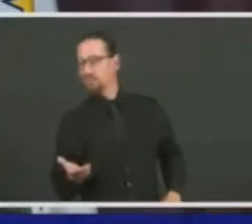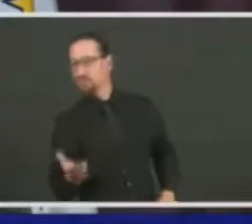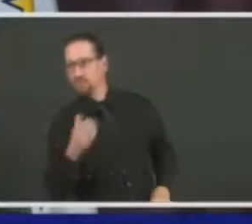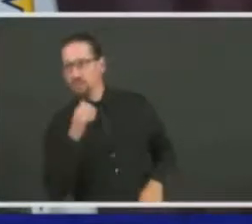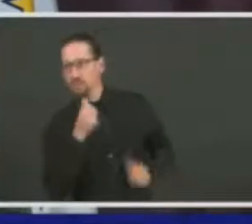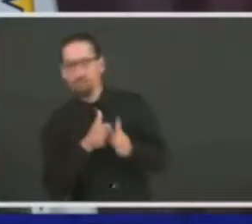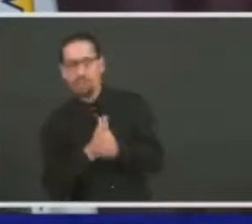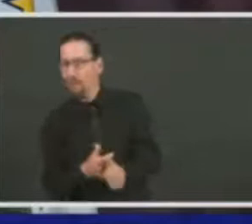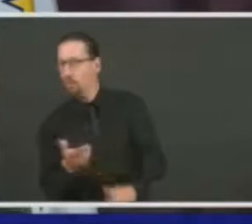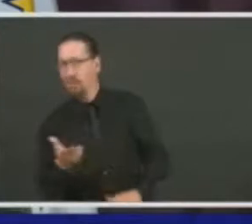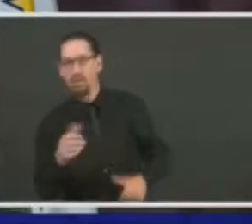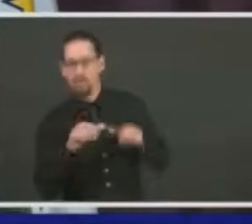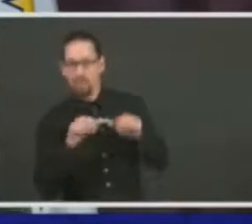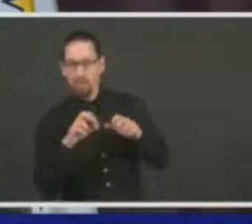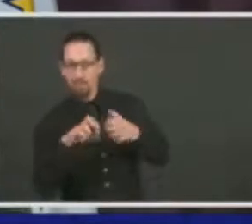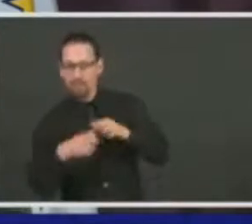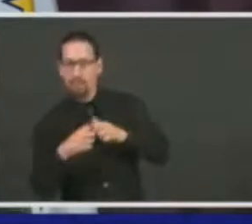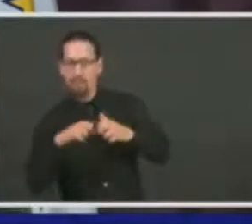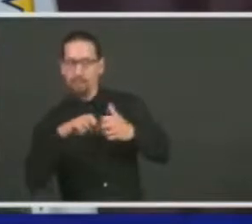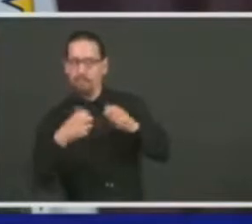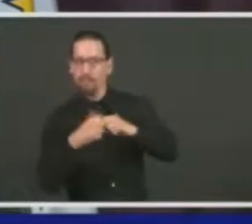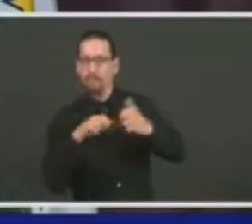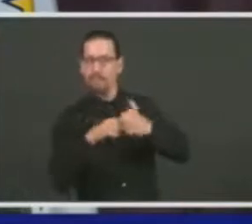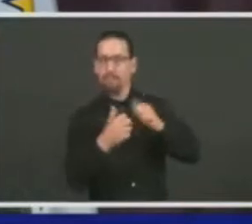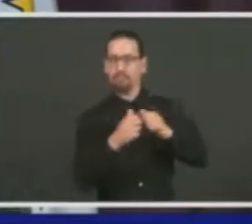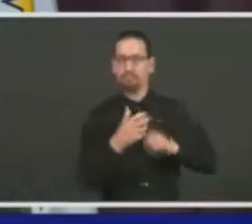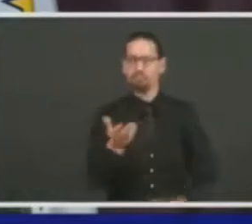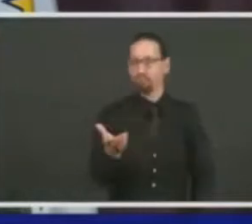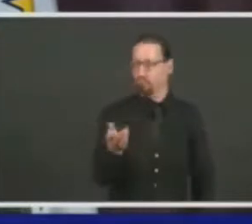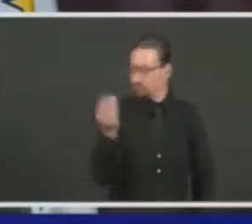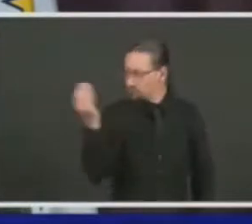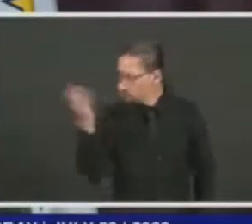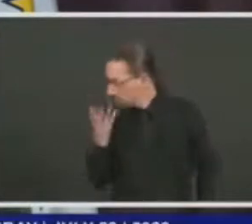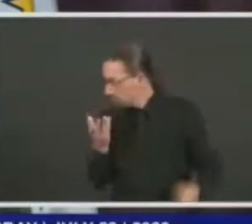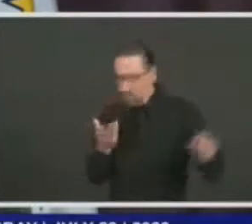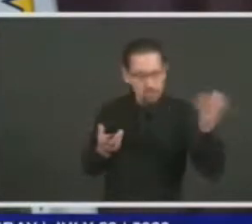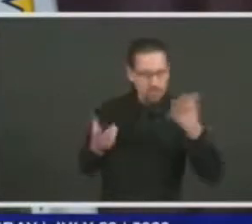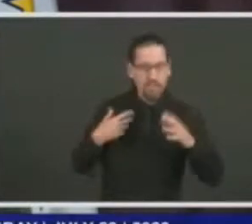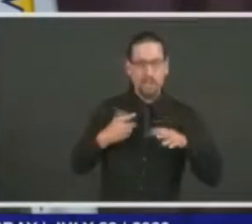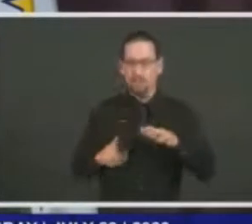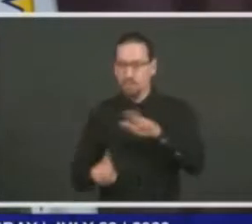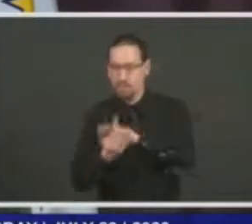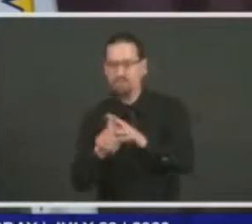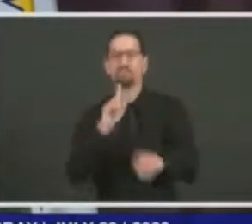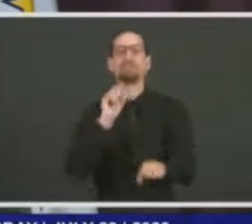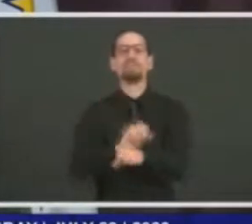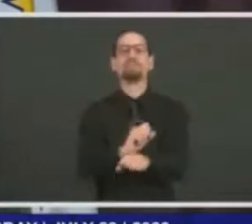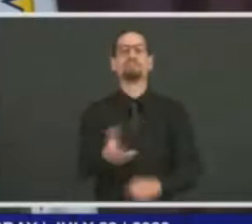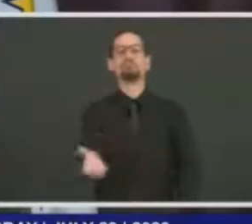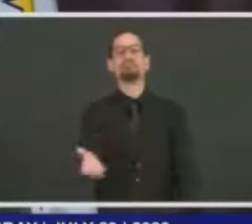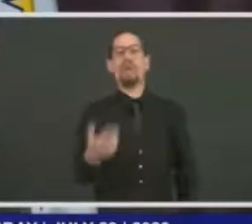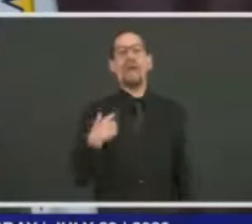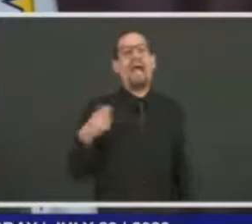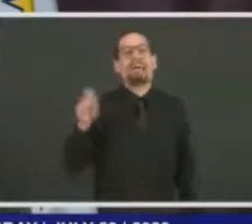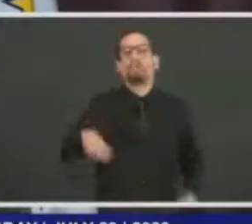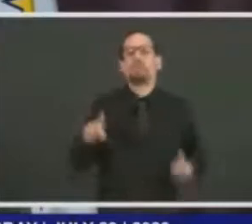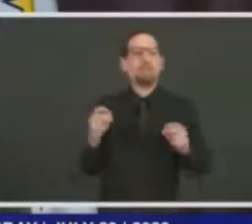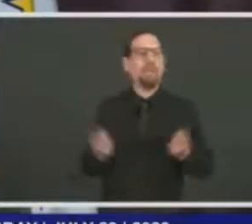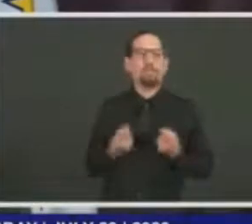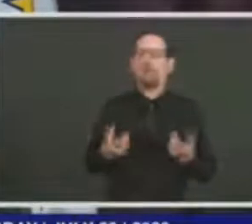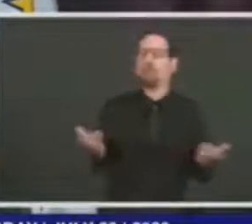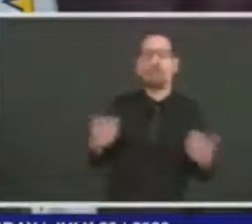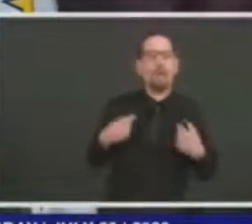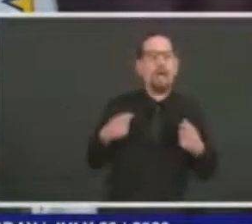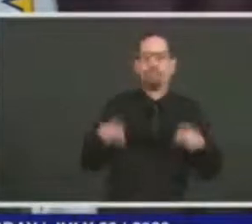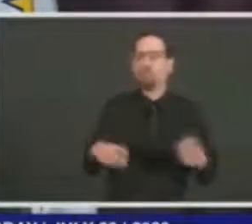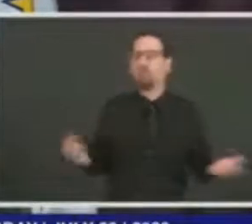problem. It relates to your question. This is where the cases are coming from. So we have to do something. Otherwise, we're going to have to claw